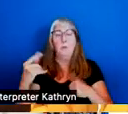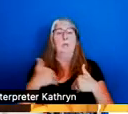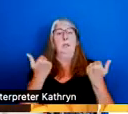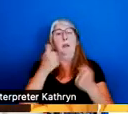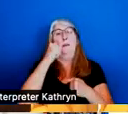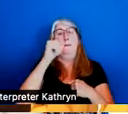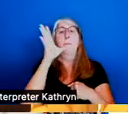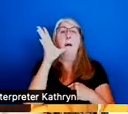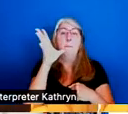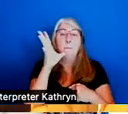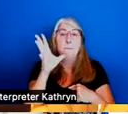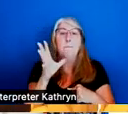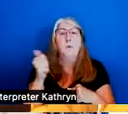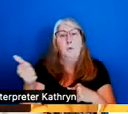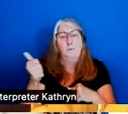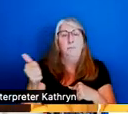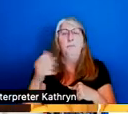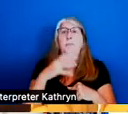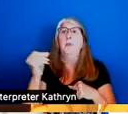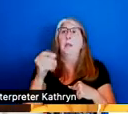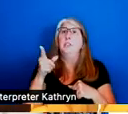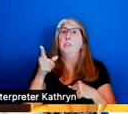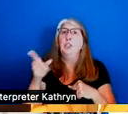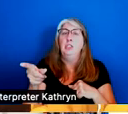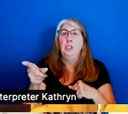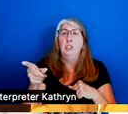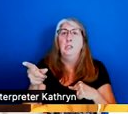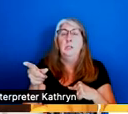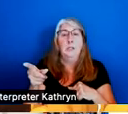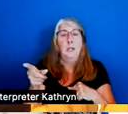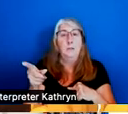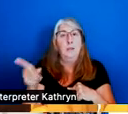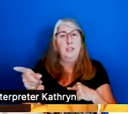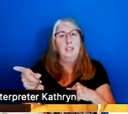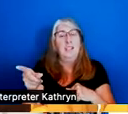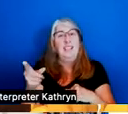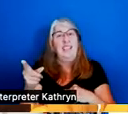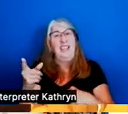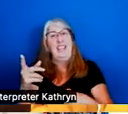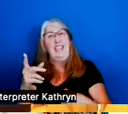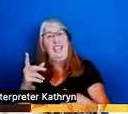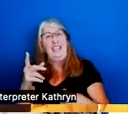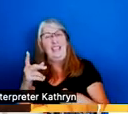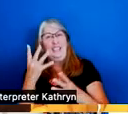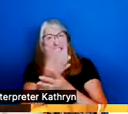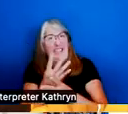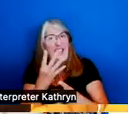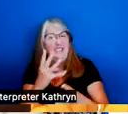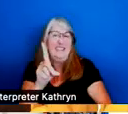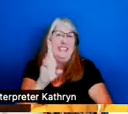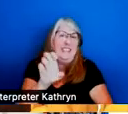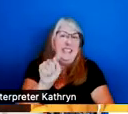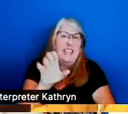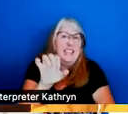mom who had been in detention, in immigration detention. And her story